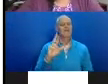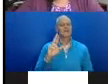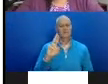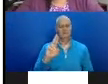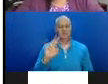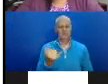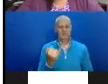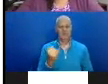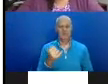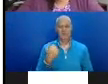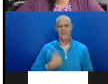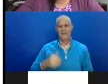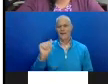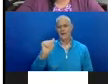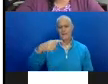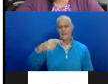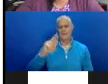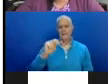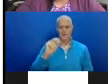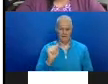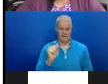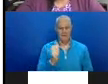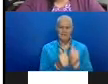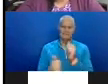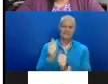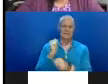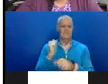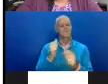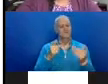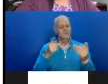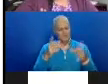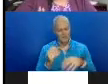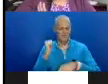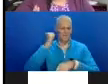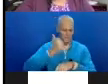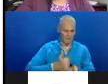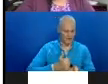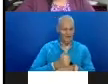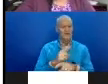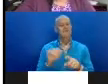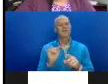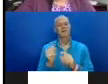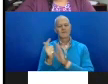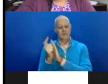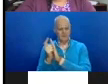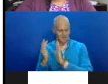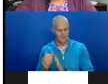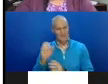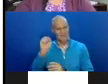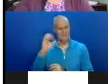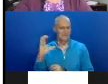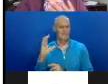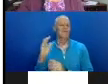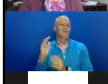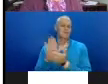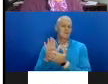Pulavarapu. I am the Executive Director and Founder at SCRJI and an Associate Professor of Law at the University of South Carolina School of Law.